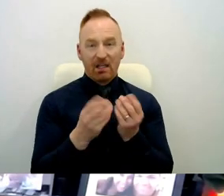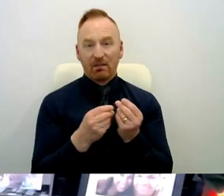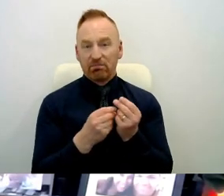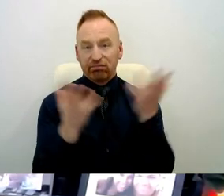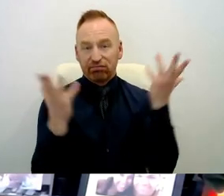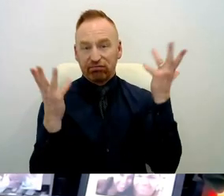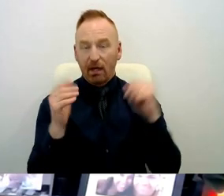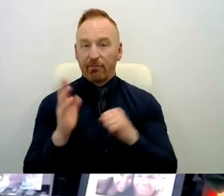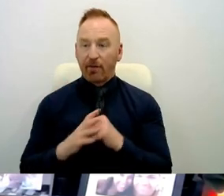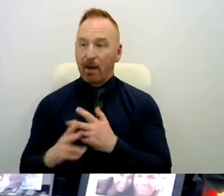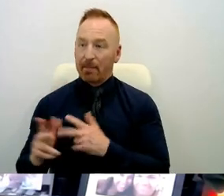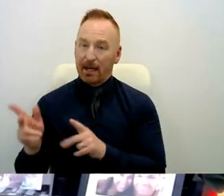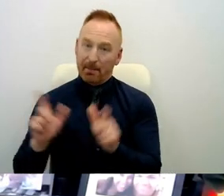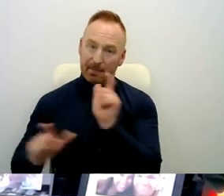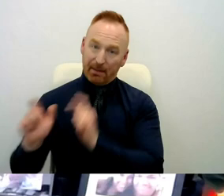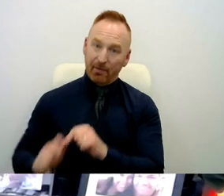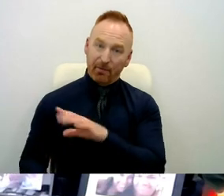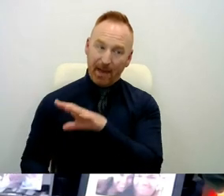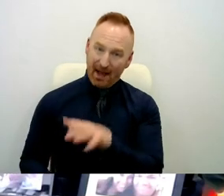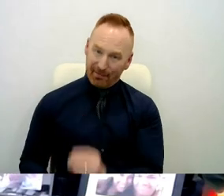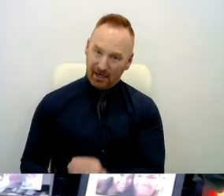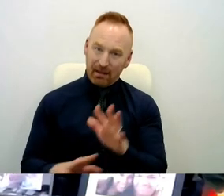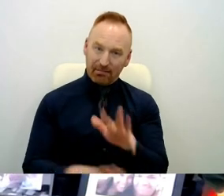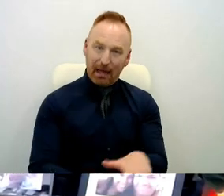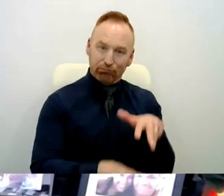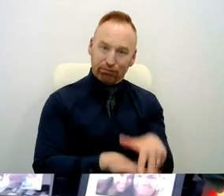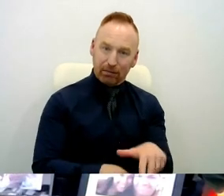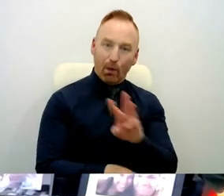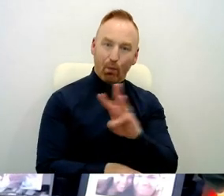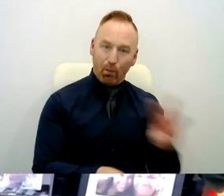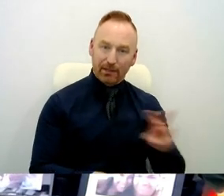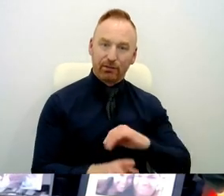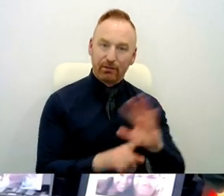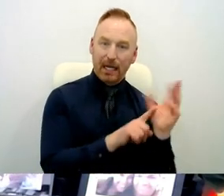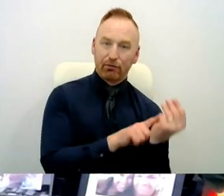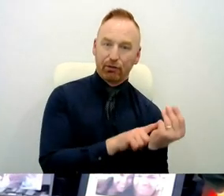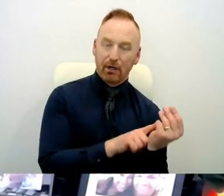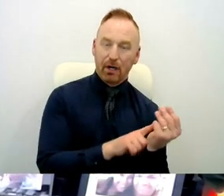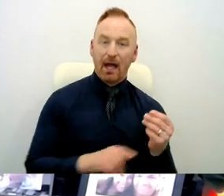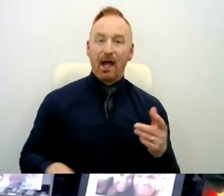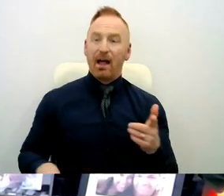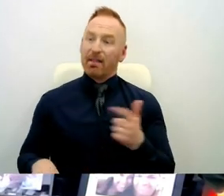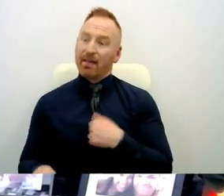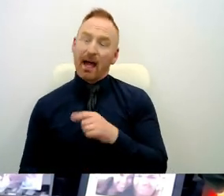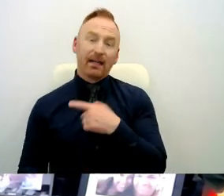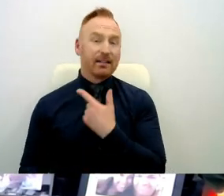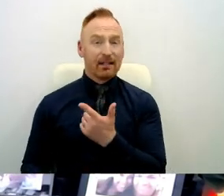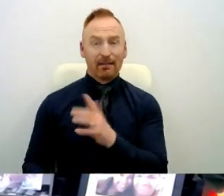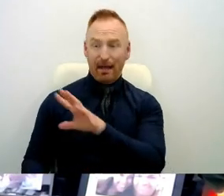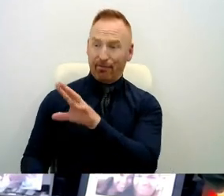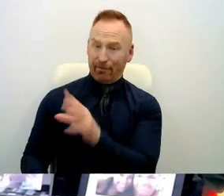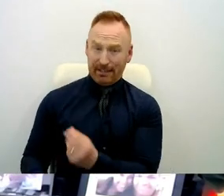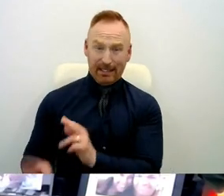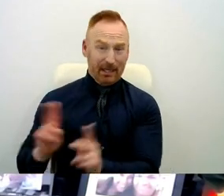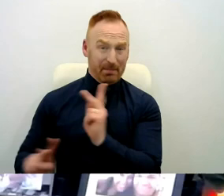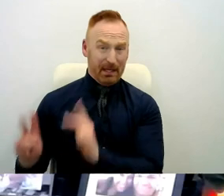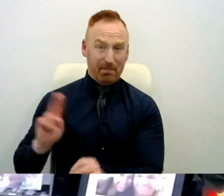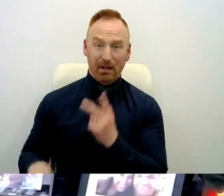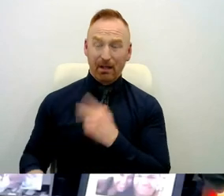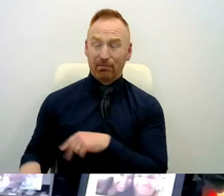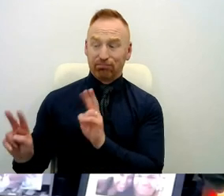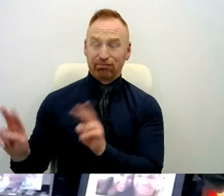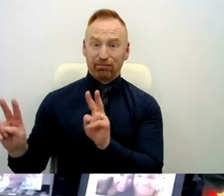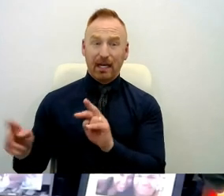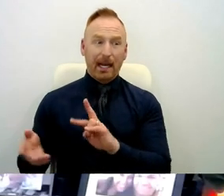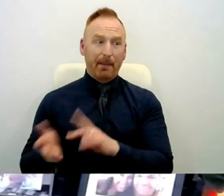all humans emanating from Africa has deep roots in Western culture. This devaluation has served an important function.